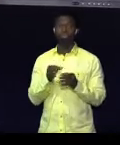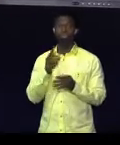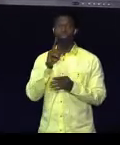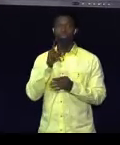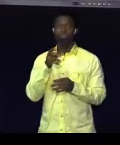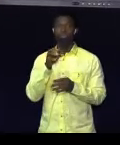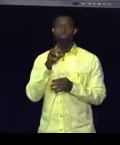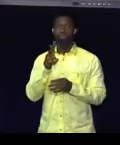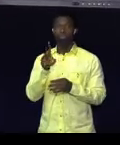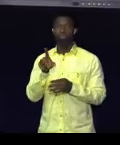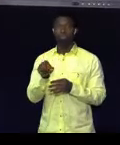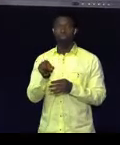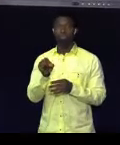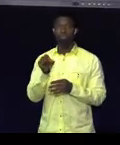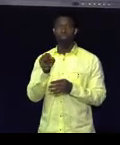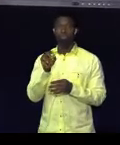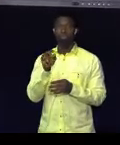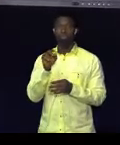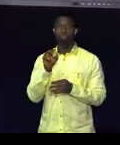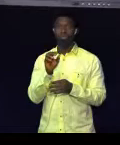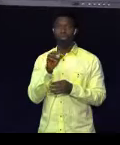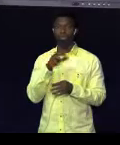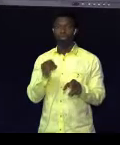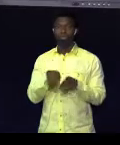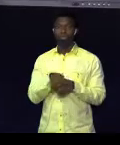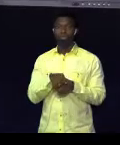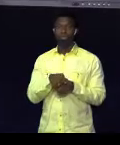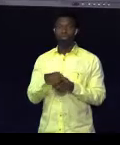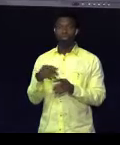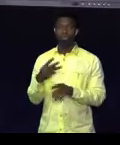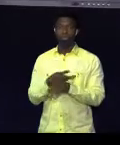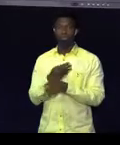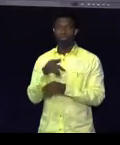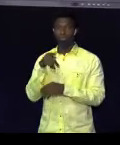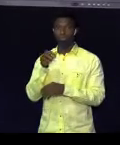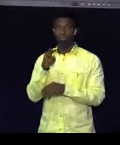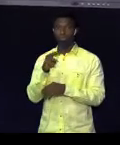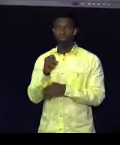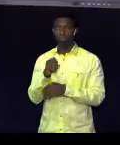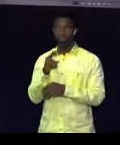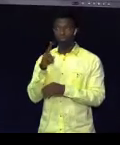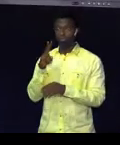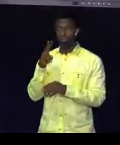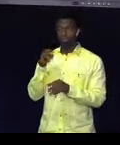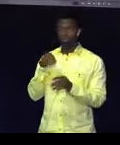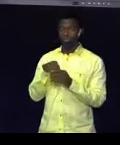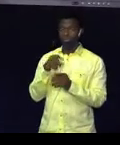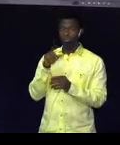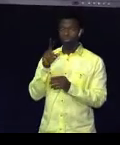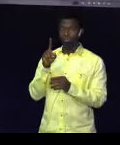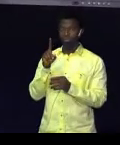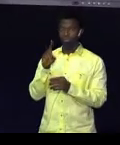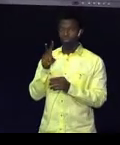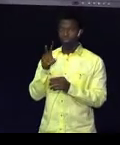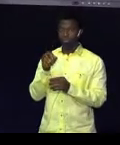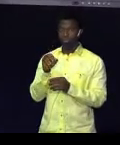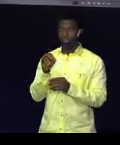express 120 as a product of primes. So 2 goes in 120 60 times, 2 goes in